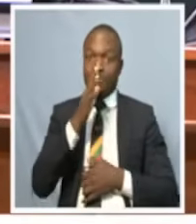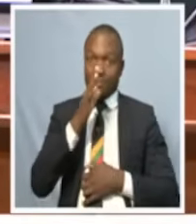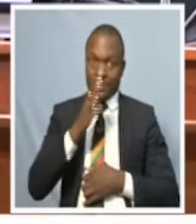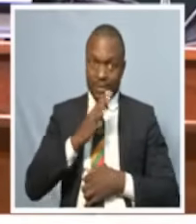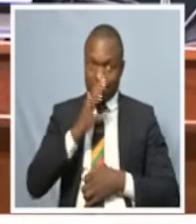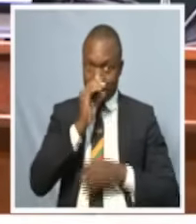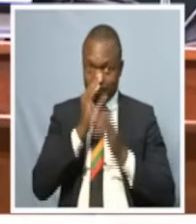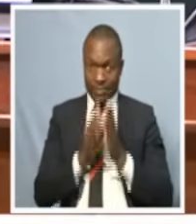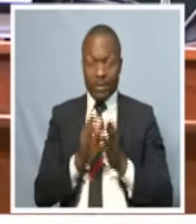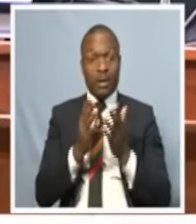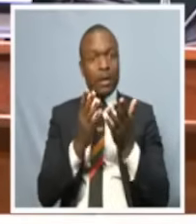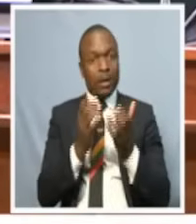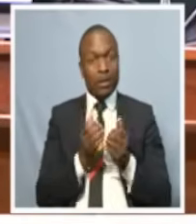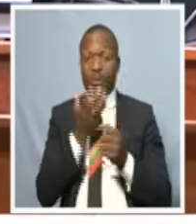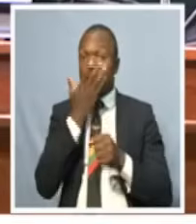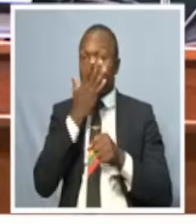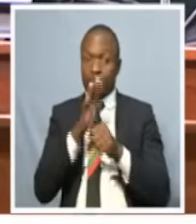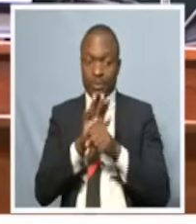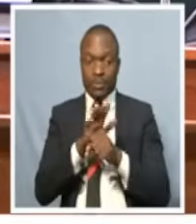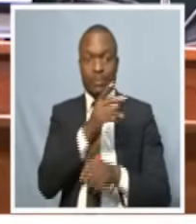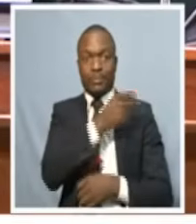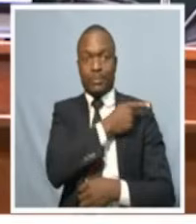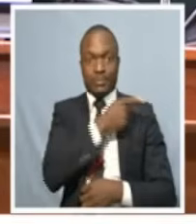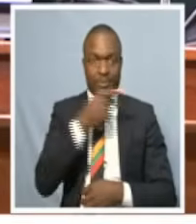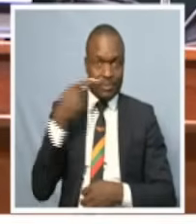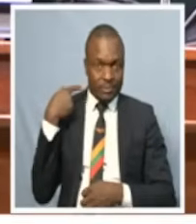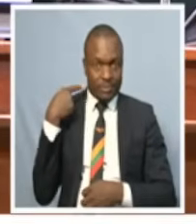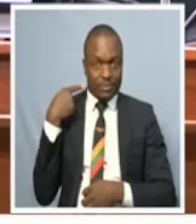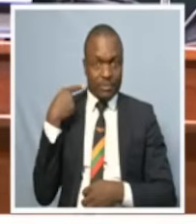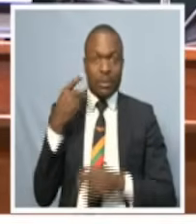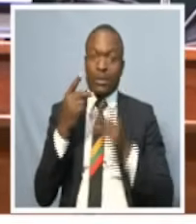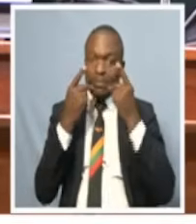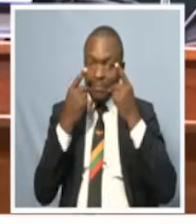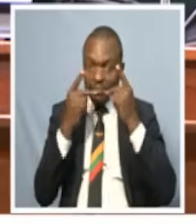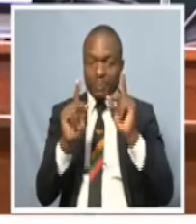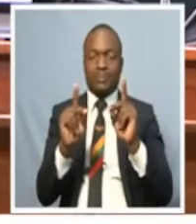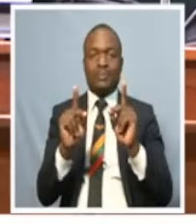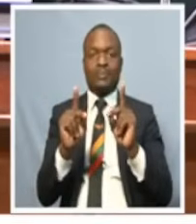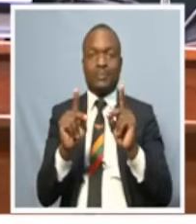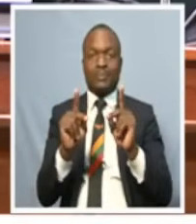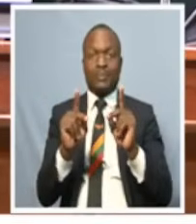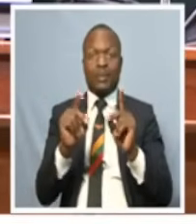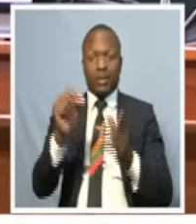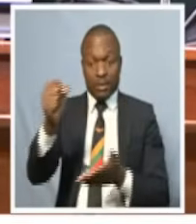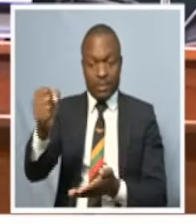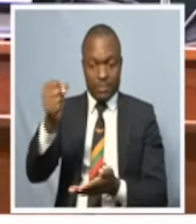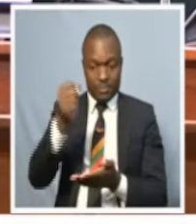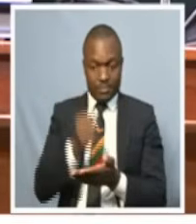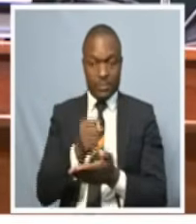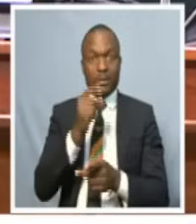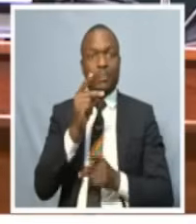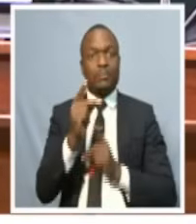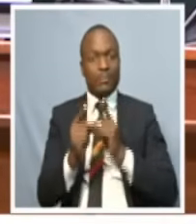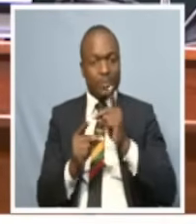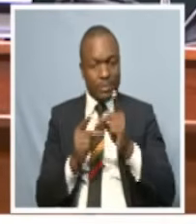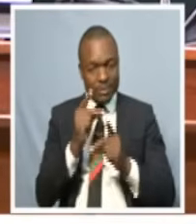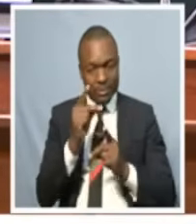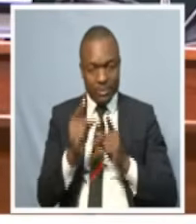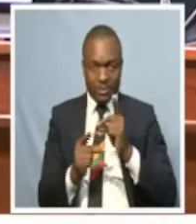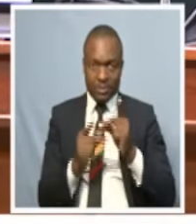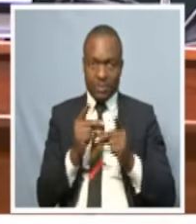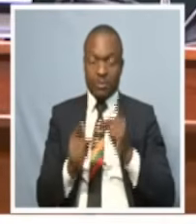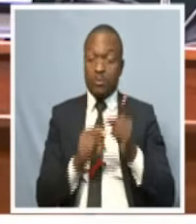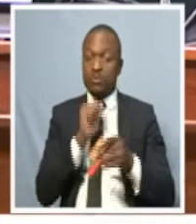Speaker, I wish to assure this House and the general public that the recruitment process was